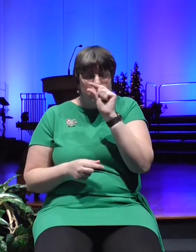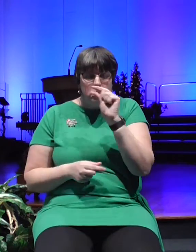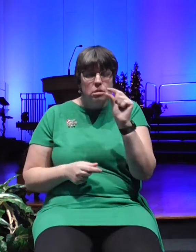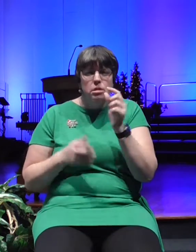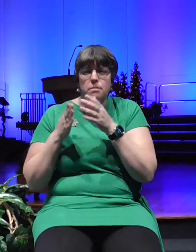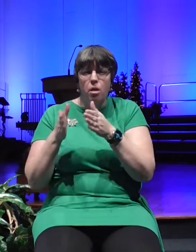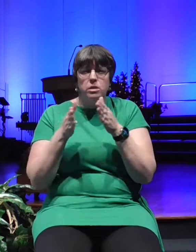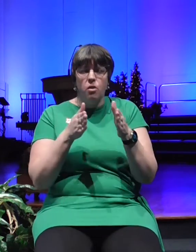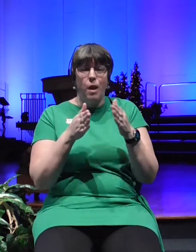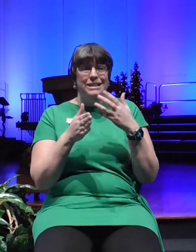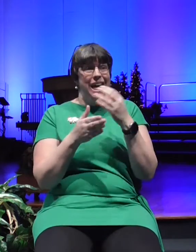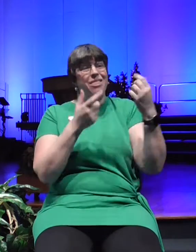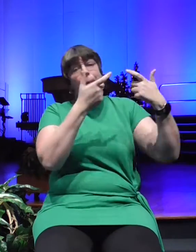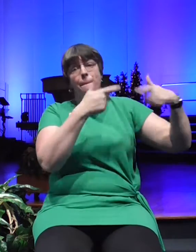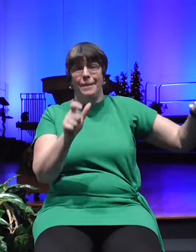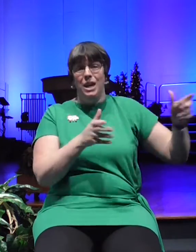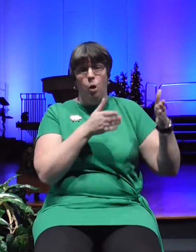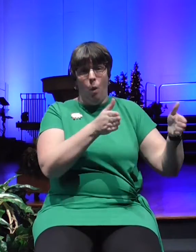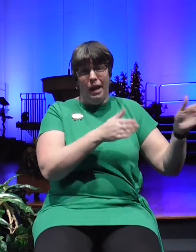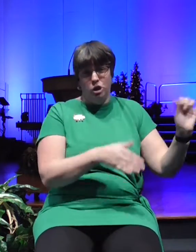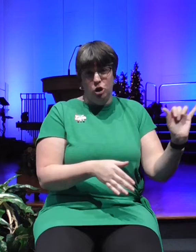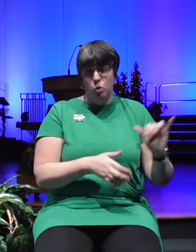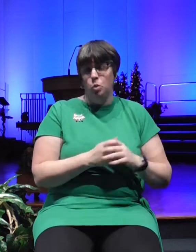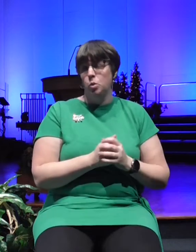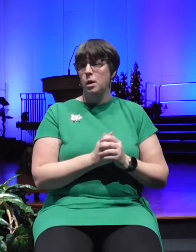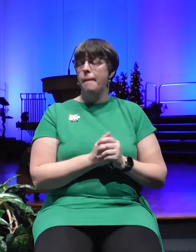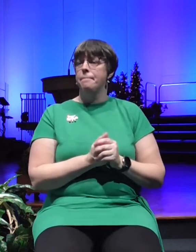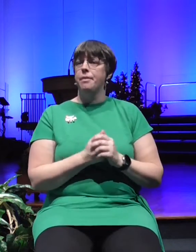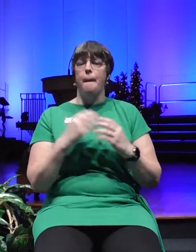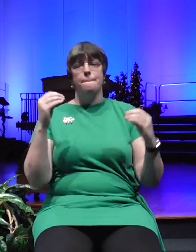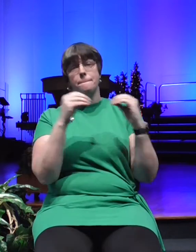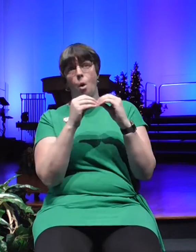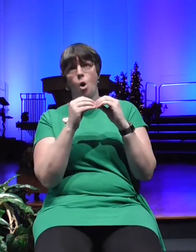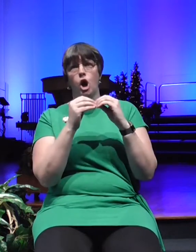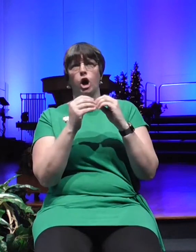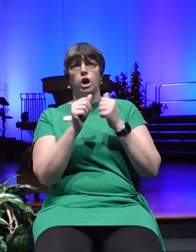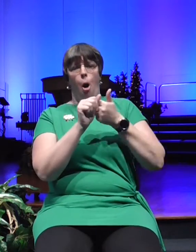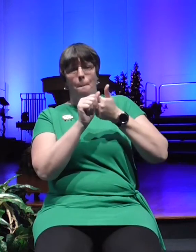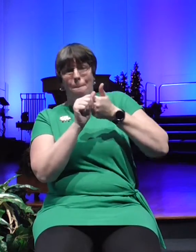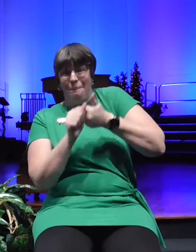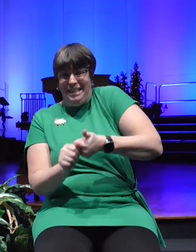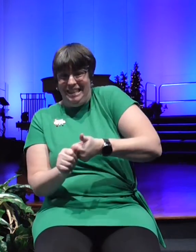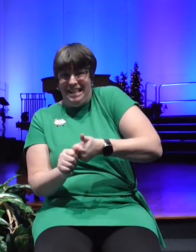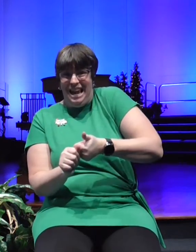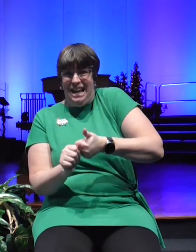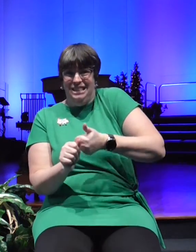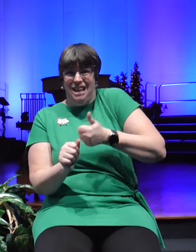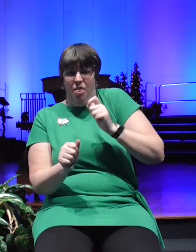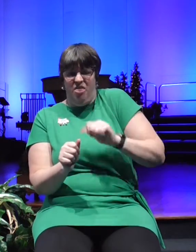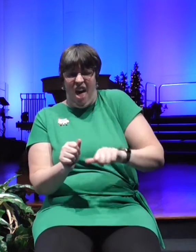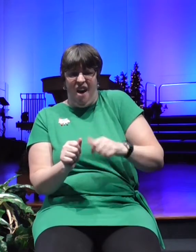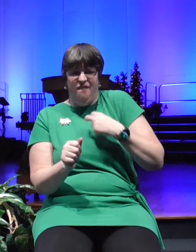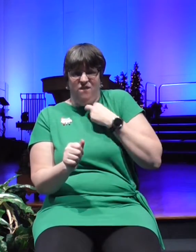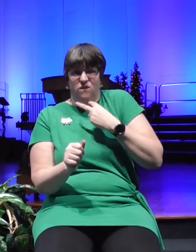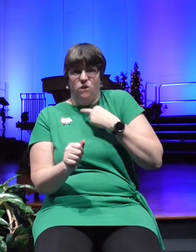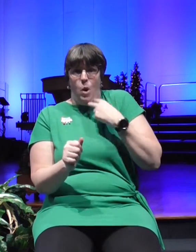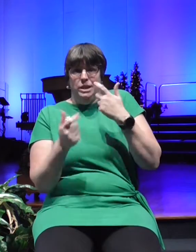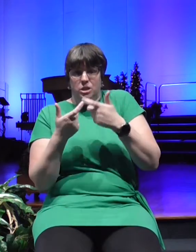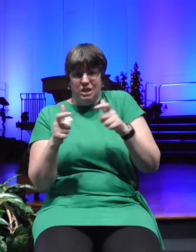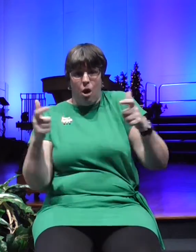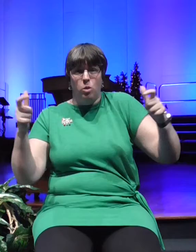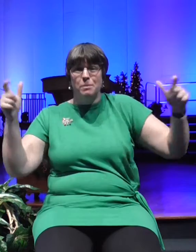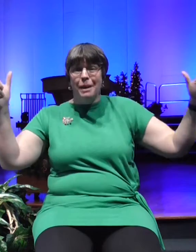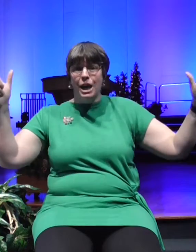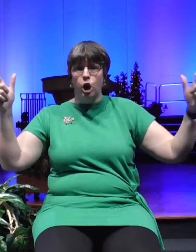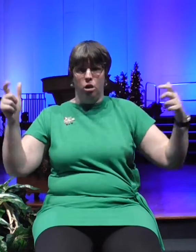of ways and in the biggest of ways. And the more obedient I am, the bigger that voice grows. And it grew